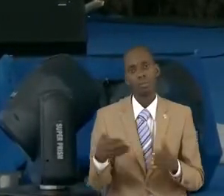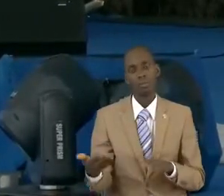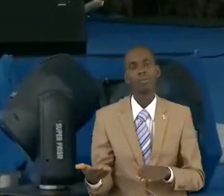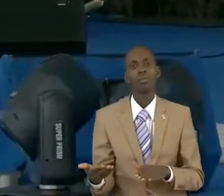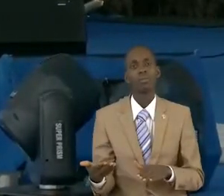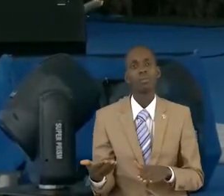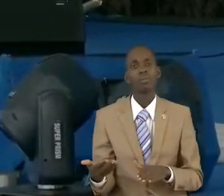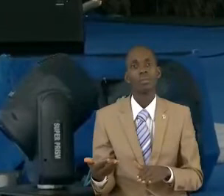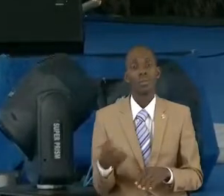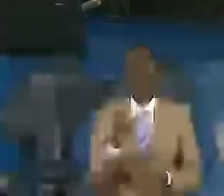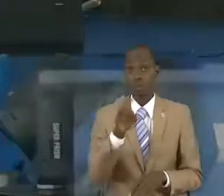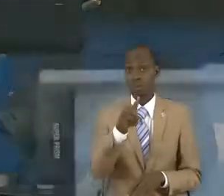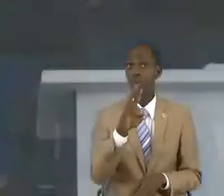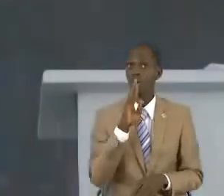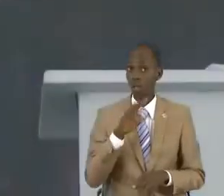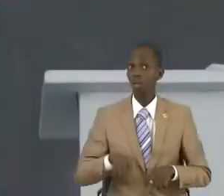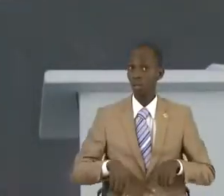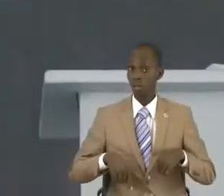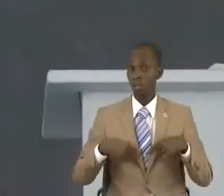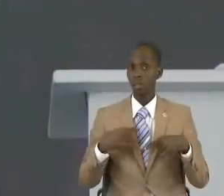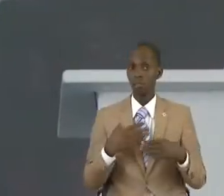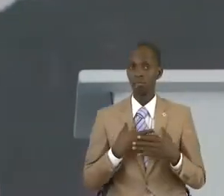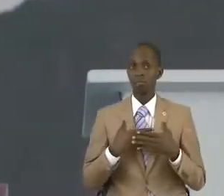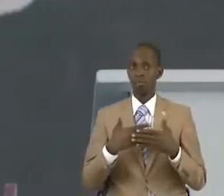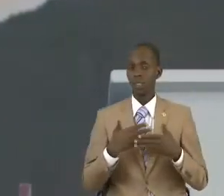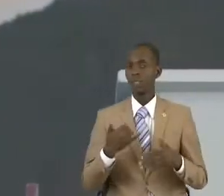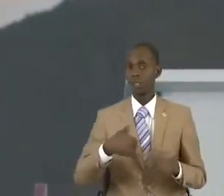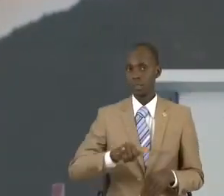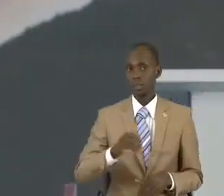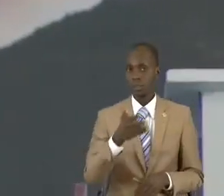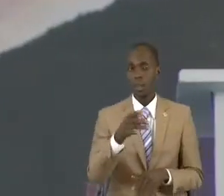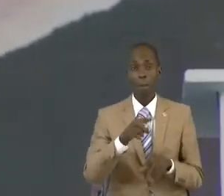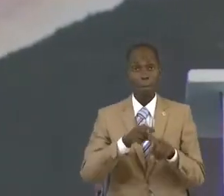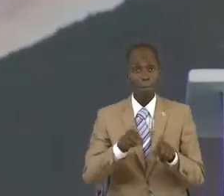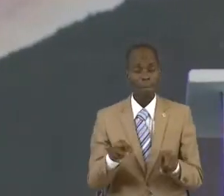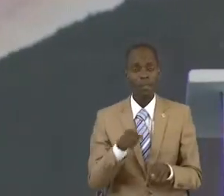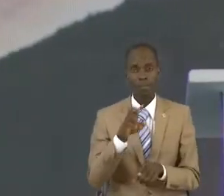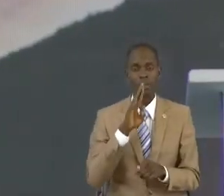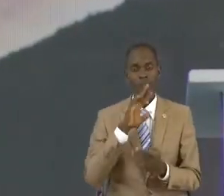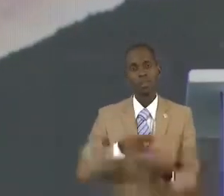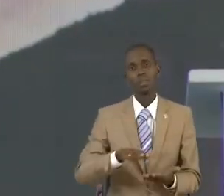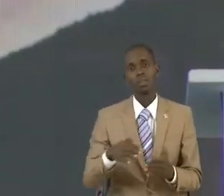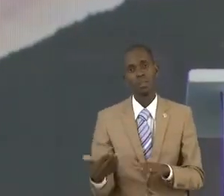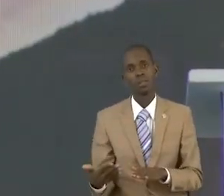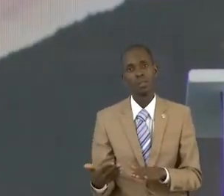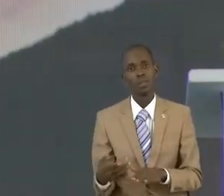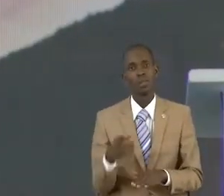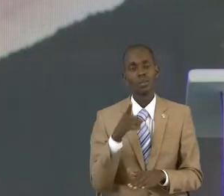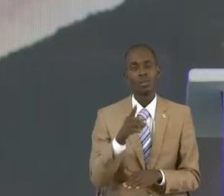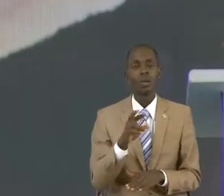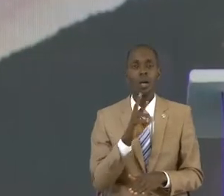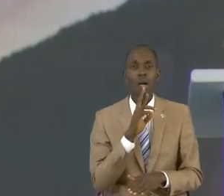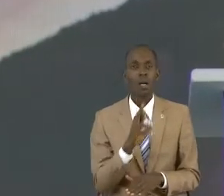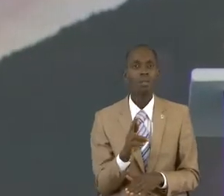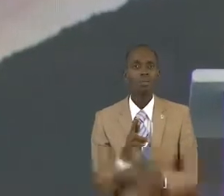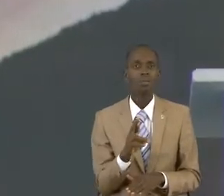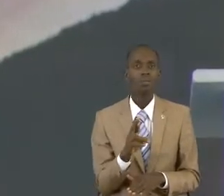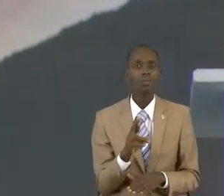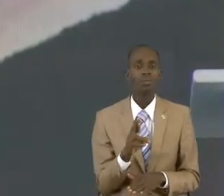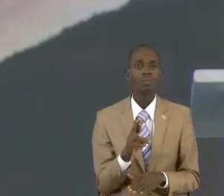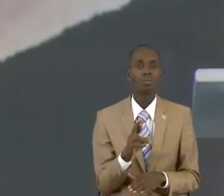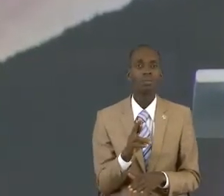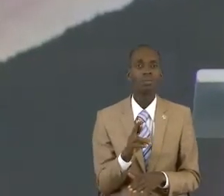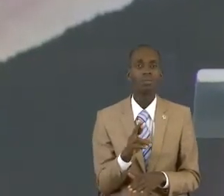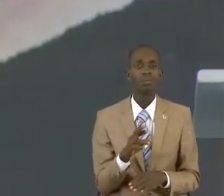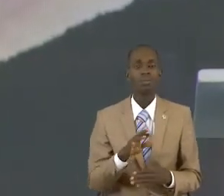still alive in the physical, but you are dead to the scorners, and dead to